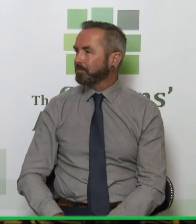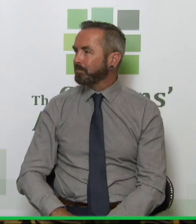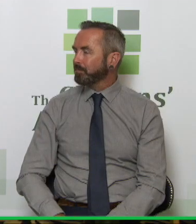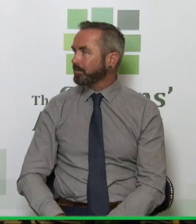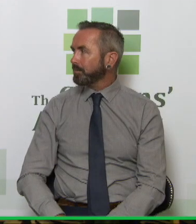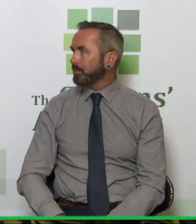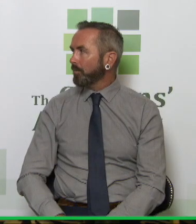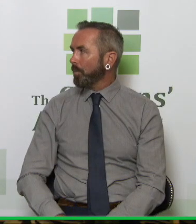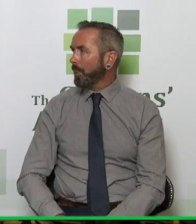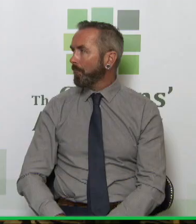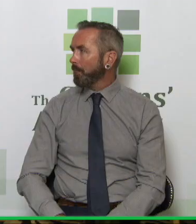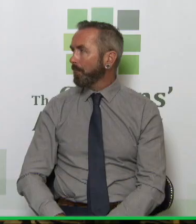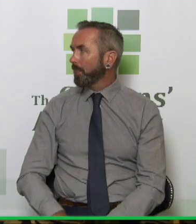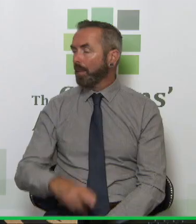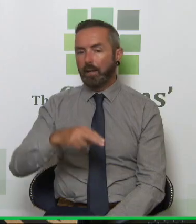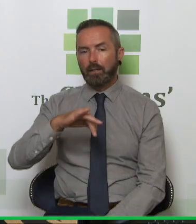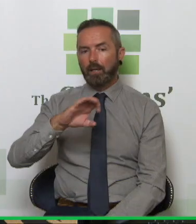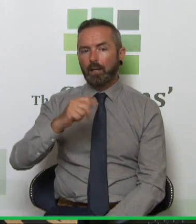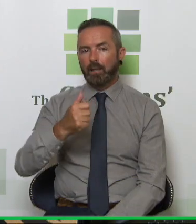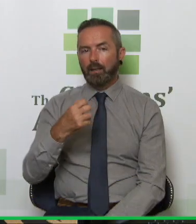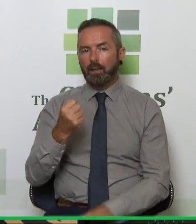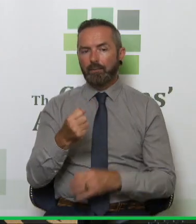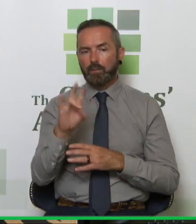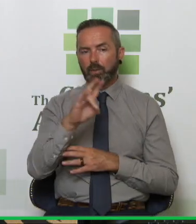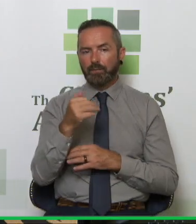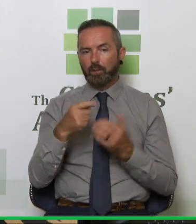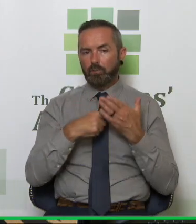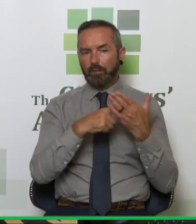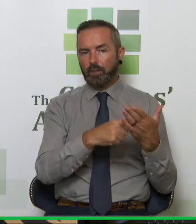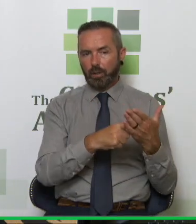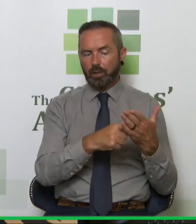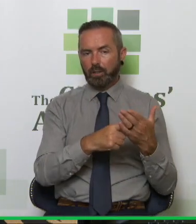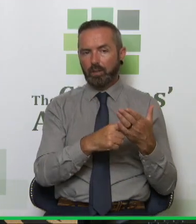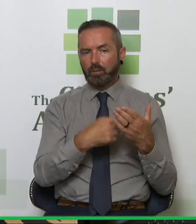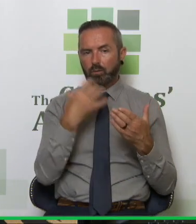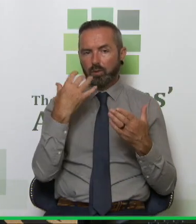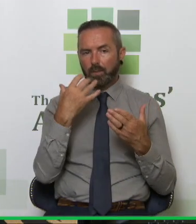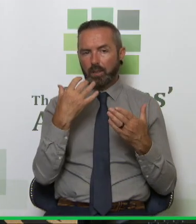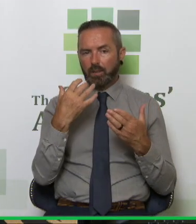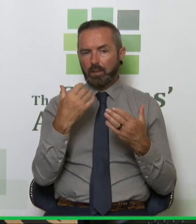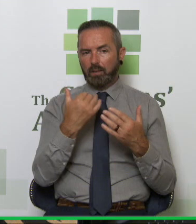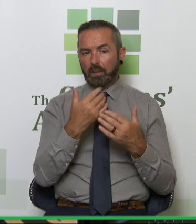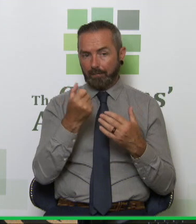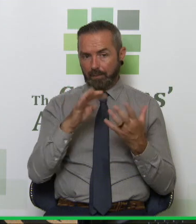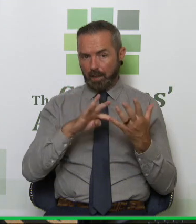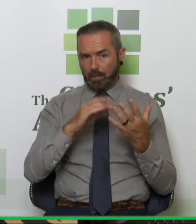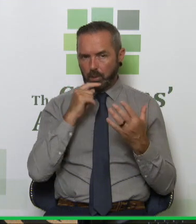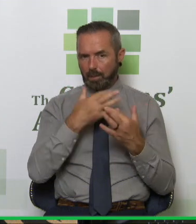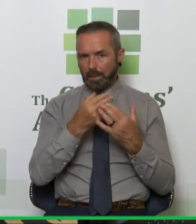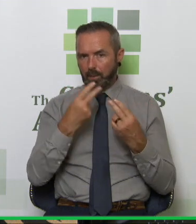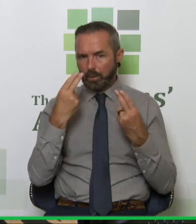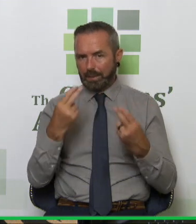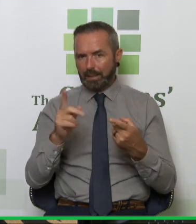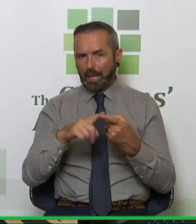There's three elements to the question, Nicola. How long for referral? 9. Approval for 9. How many would be needed, in your view? And